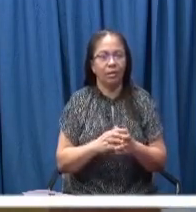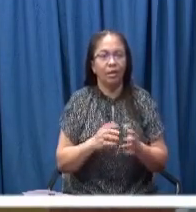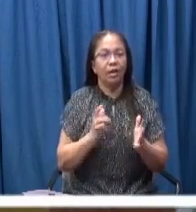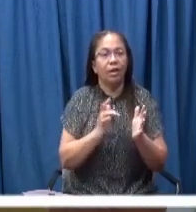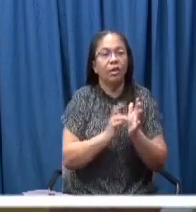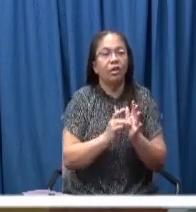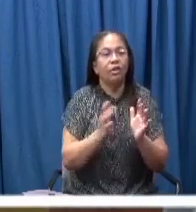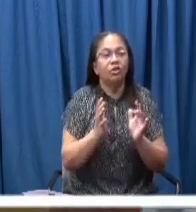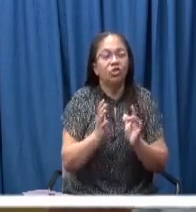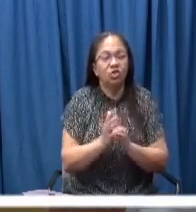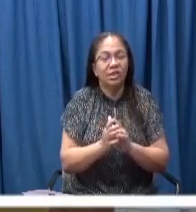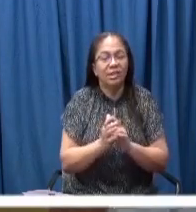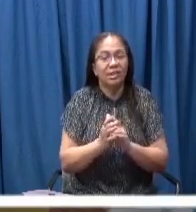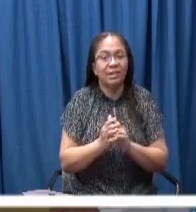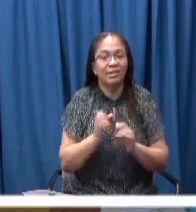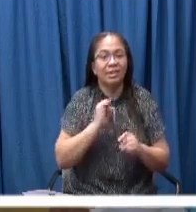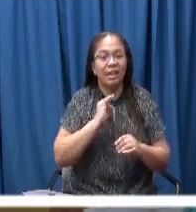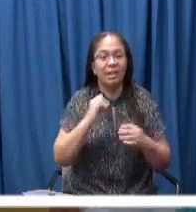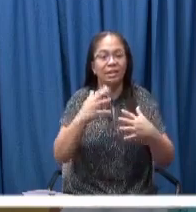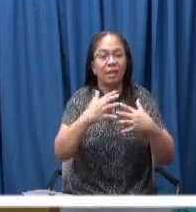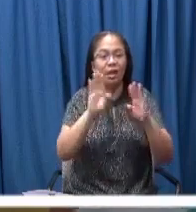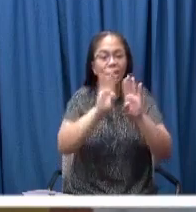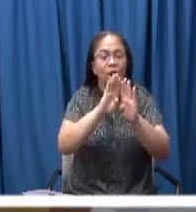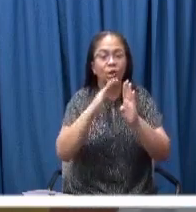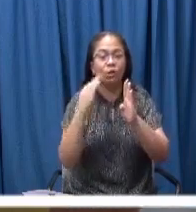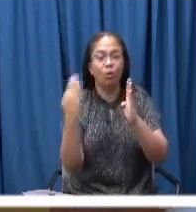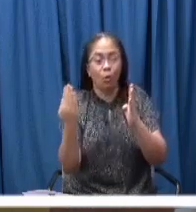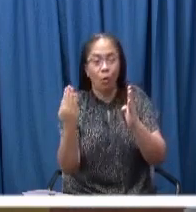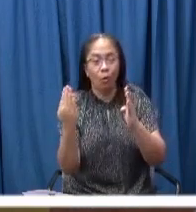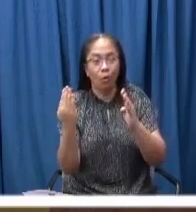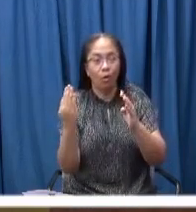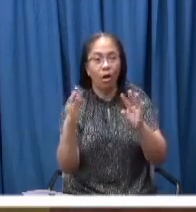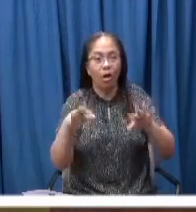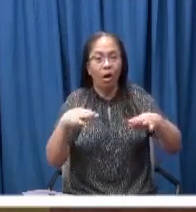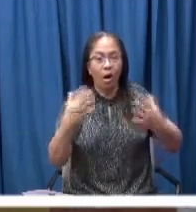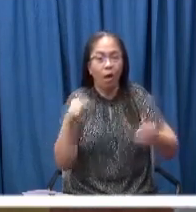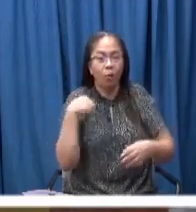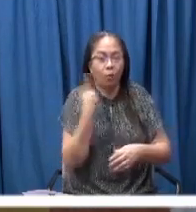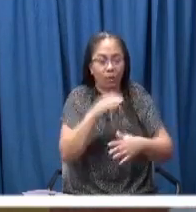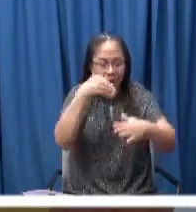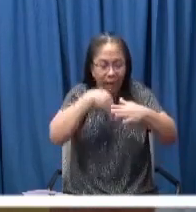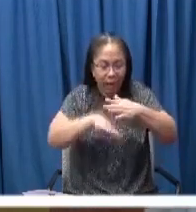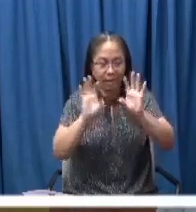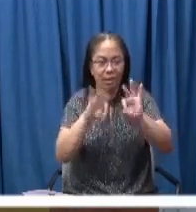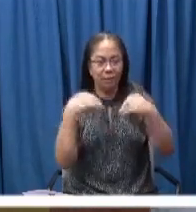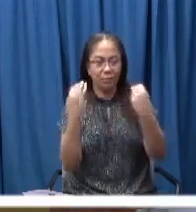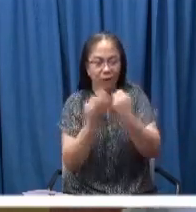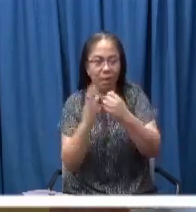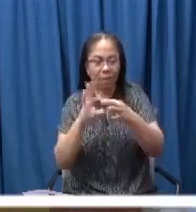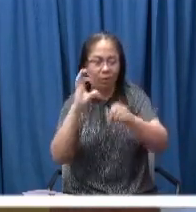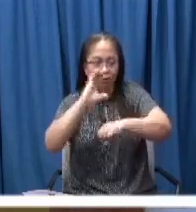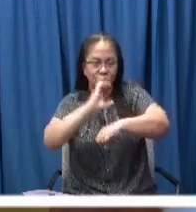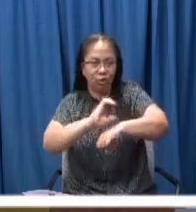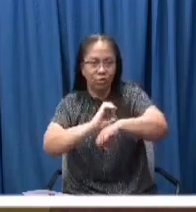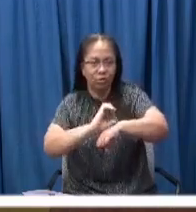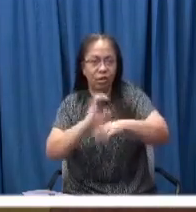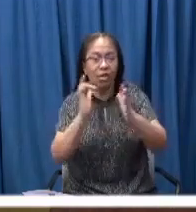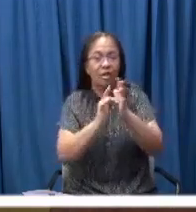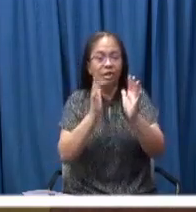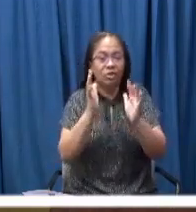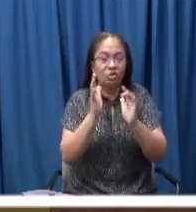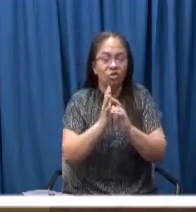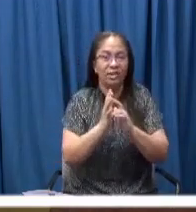He is the door through which we come into this family, into this community of church. And Jesus